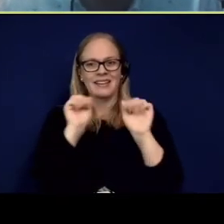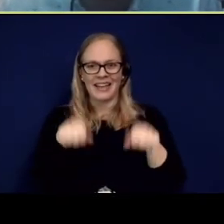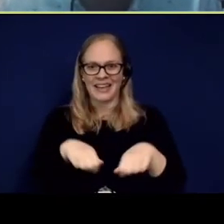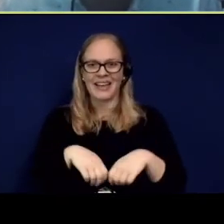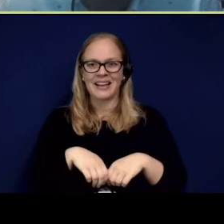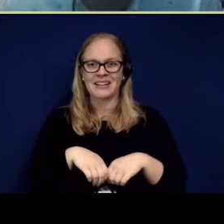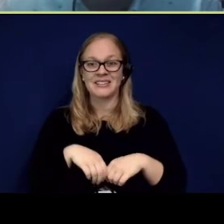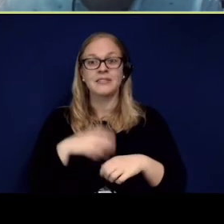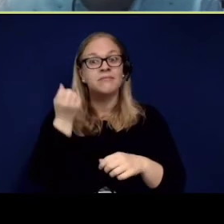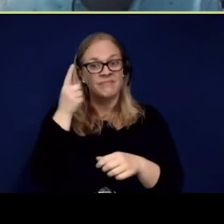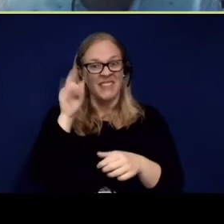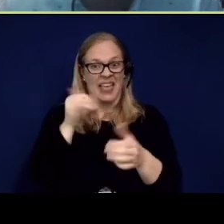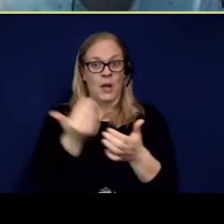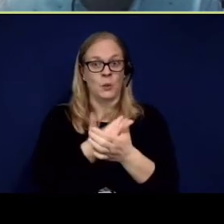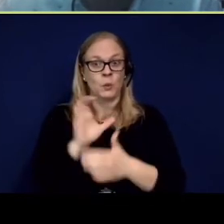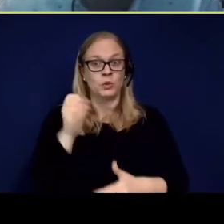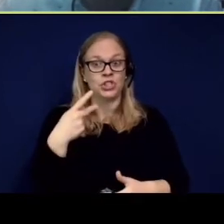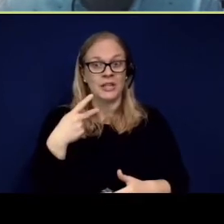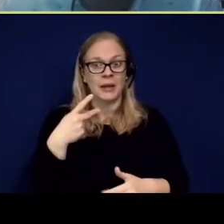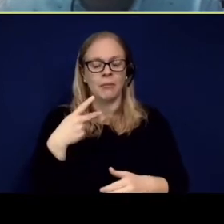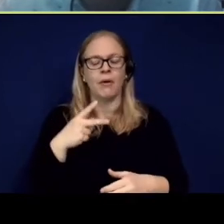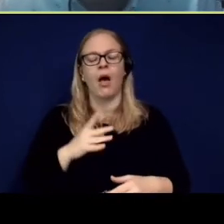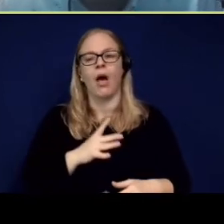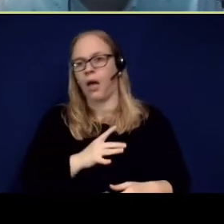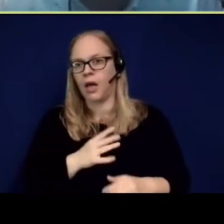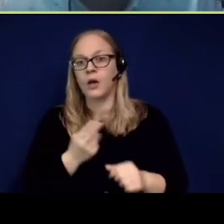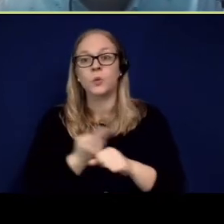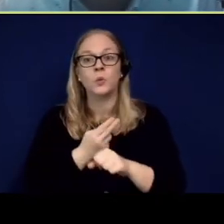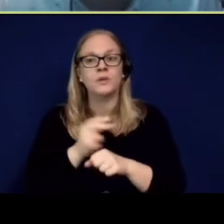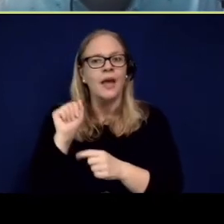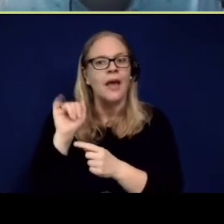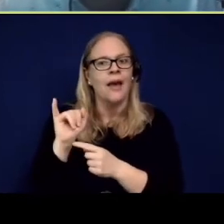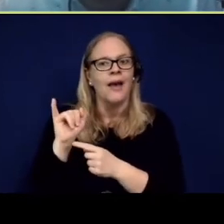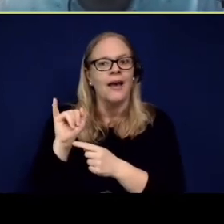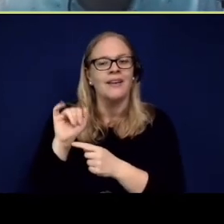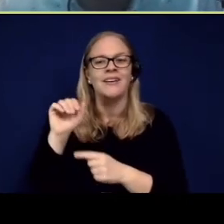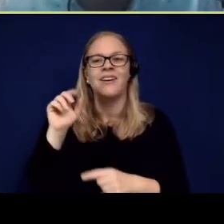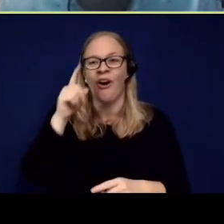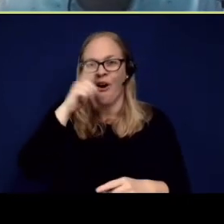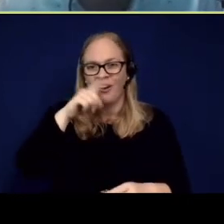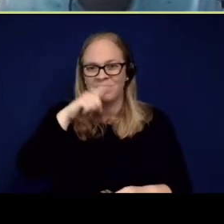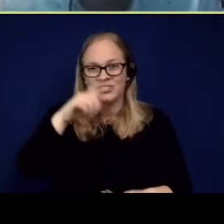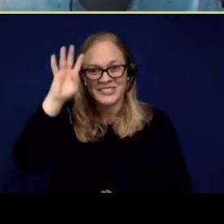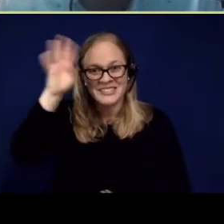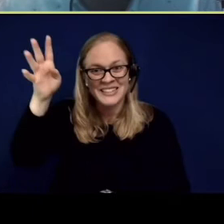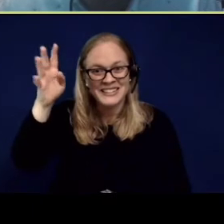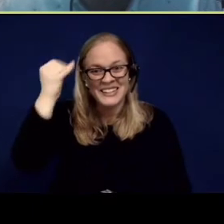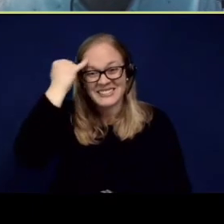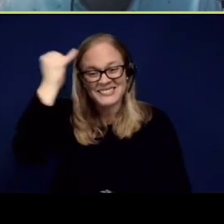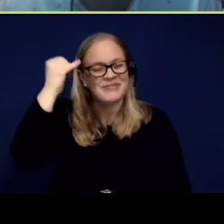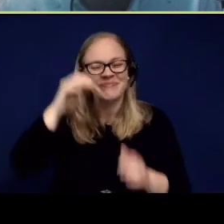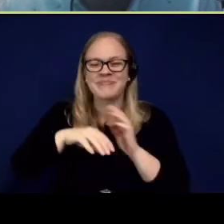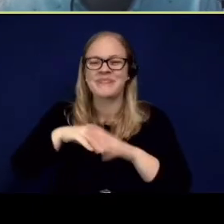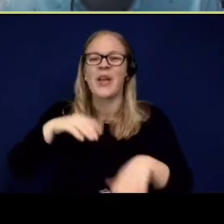uses artificial intelligence. So what does that do? It analyzes the acoustic